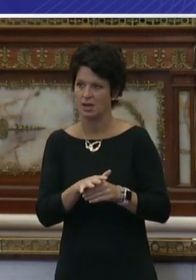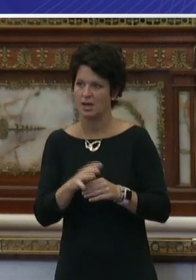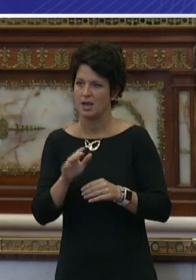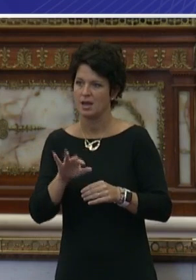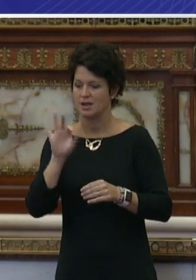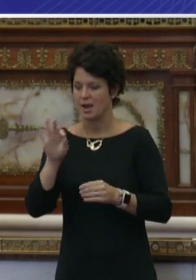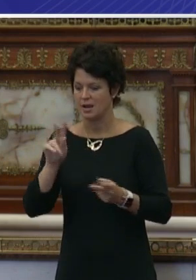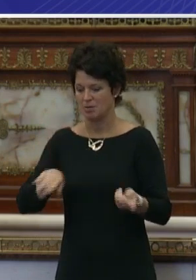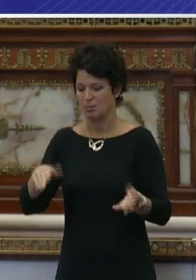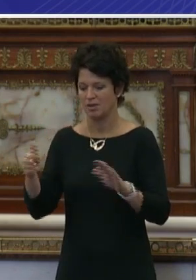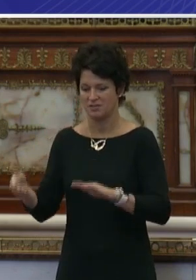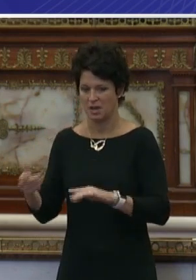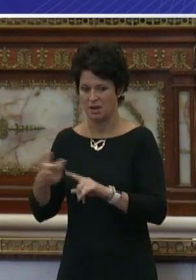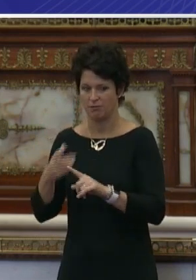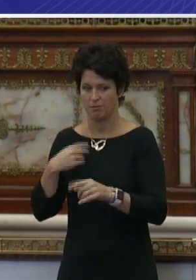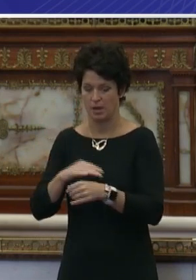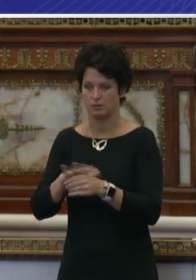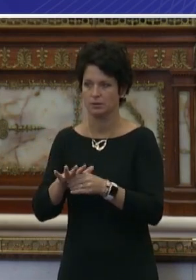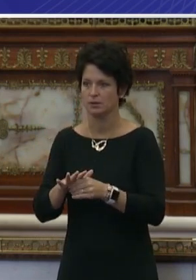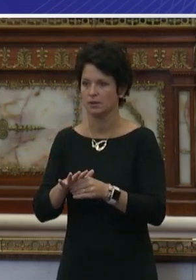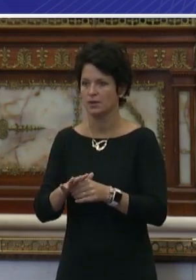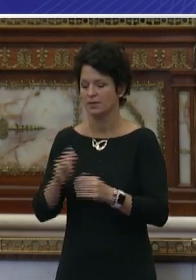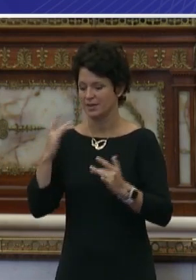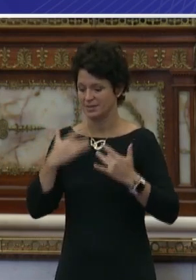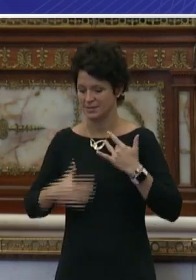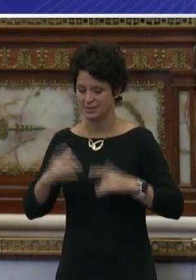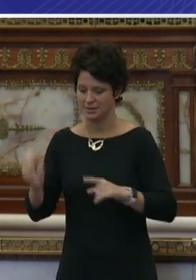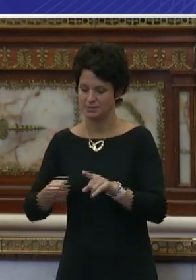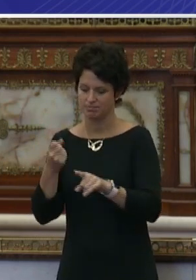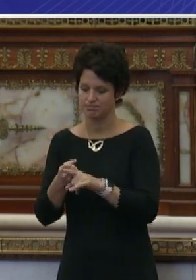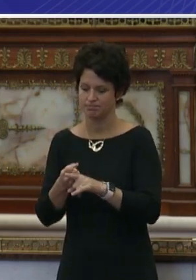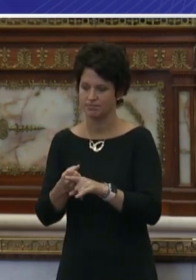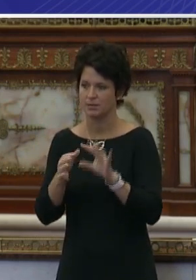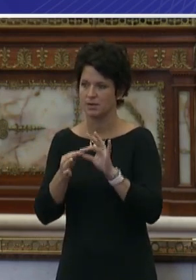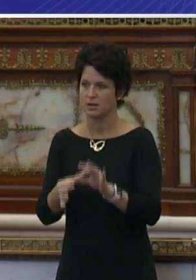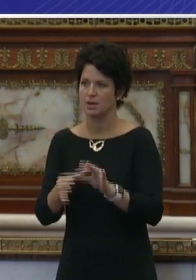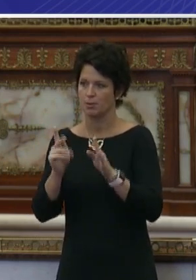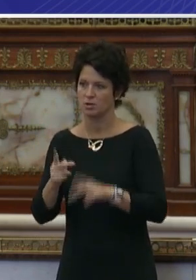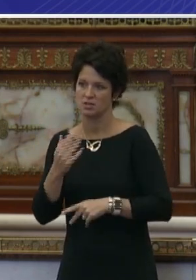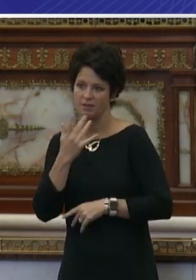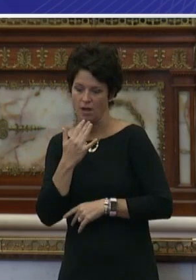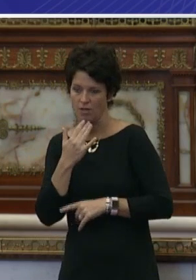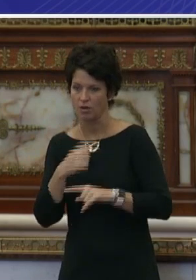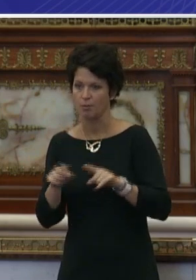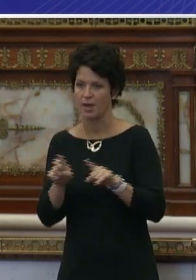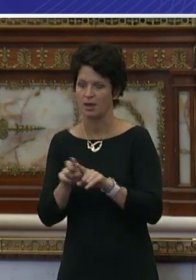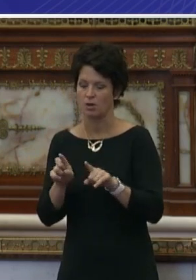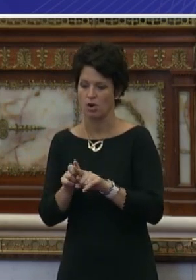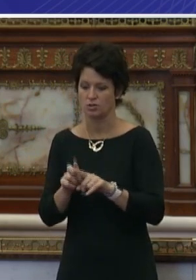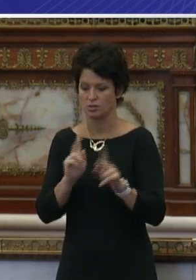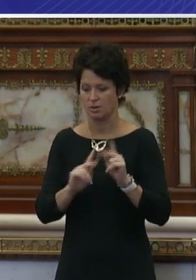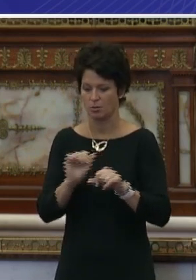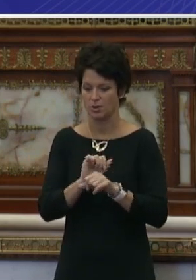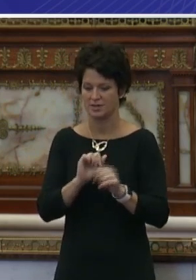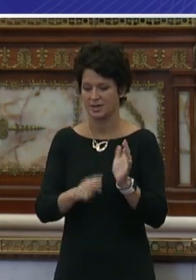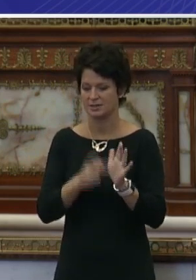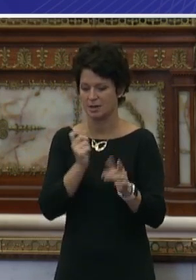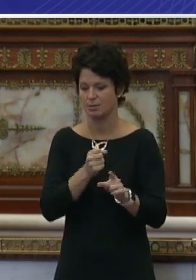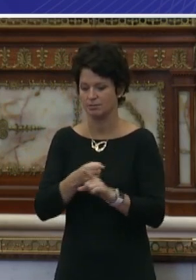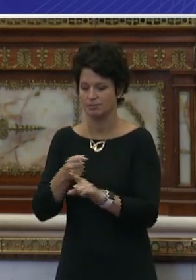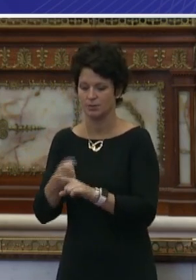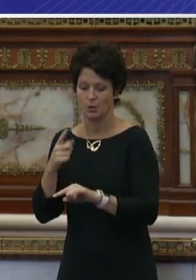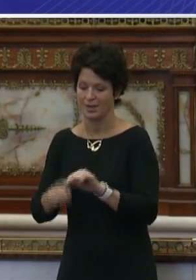who died from the virus. We know the disease disproportionately impacts people of color and how essential workers are mainly people of color. It's like double jeopardy.